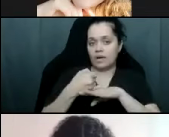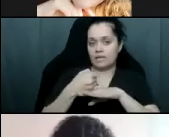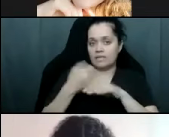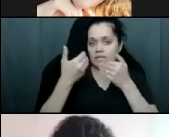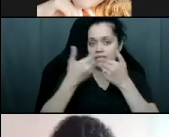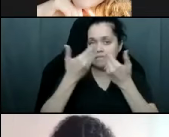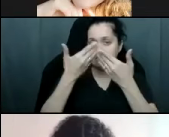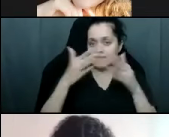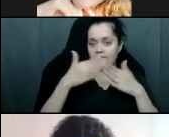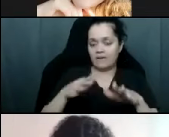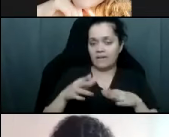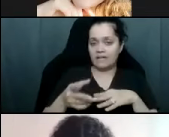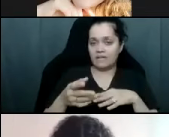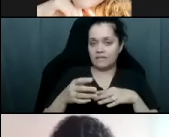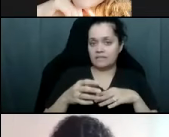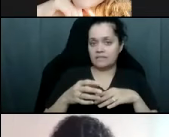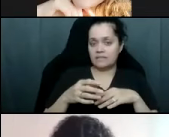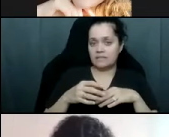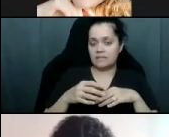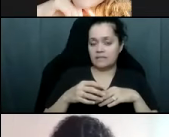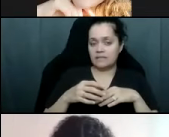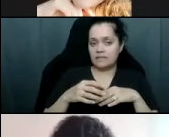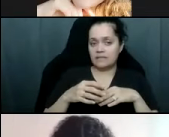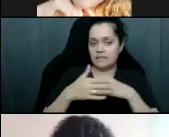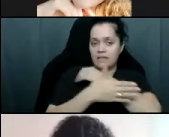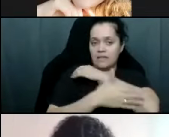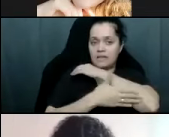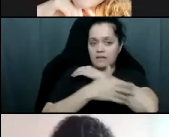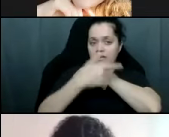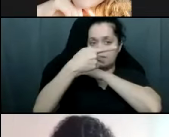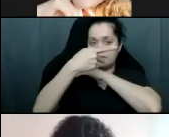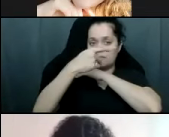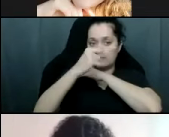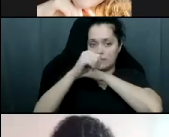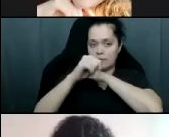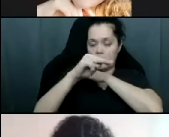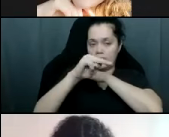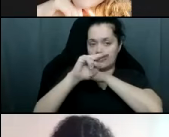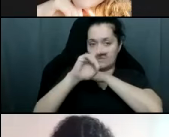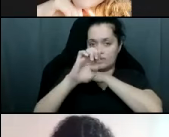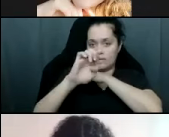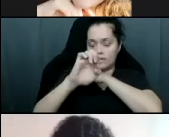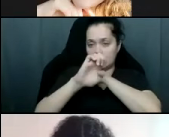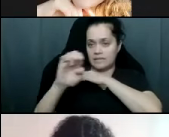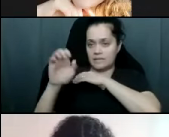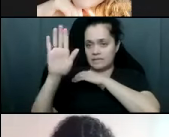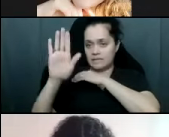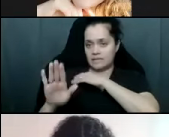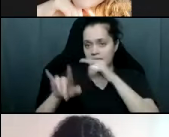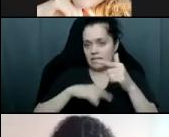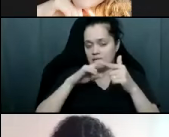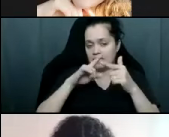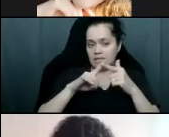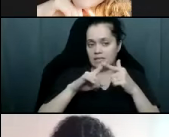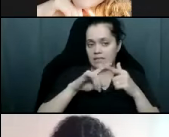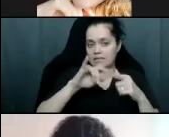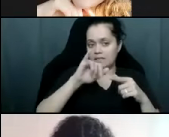divided in two into the country Papua New Guinea on the eastern side, and then the